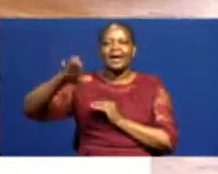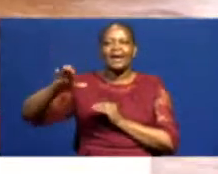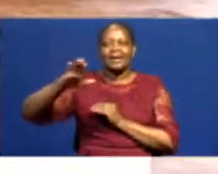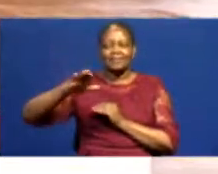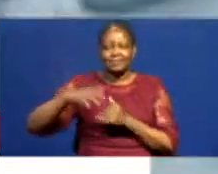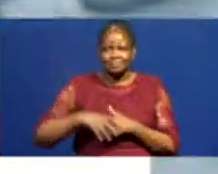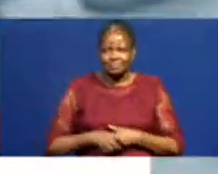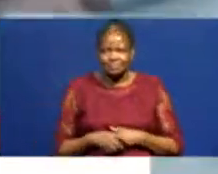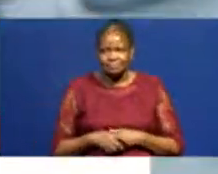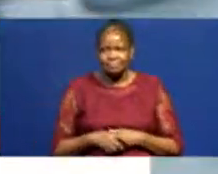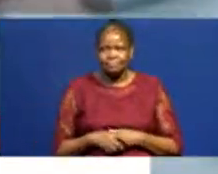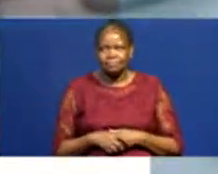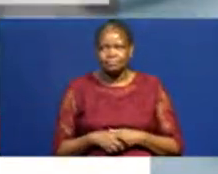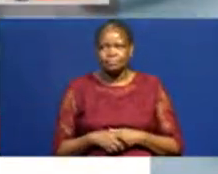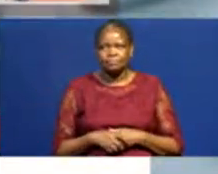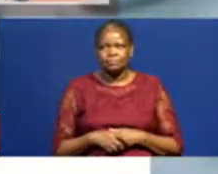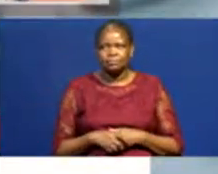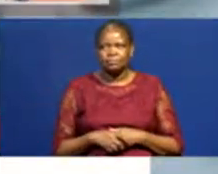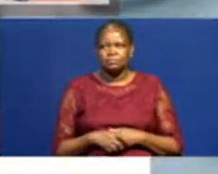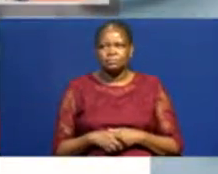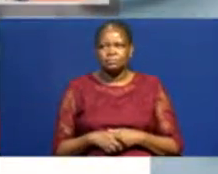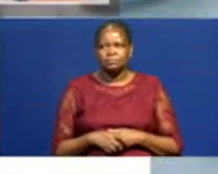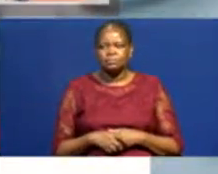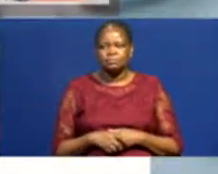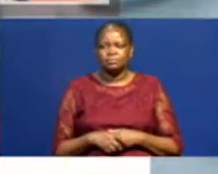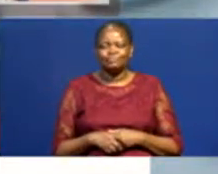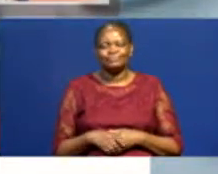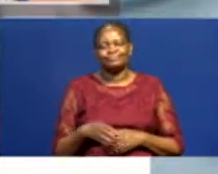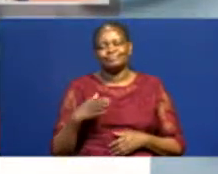flash floods. And now we have actually sent out early